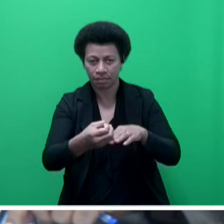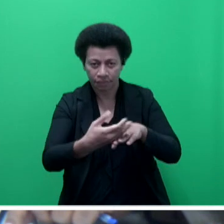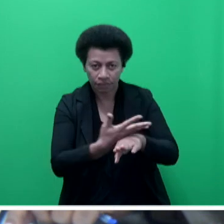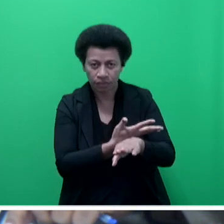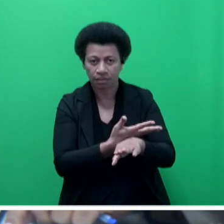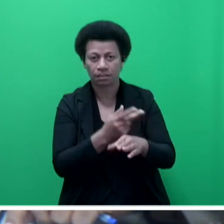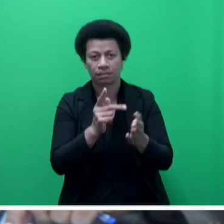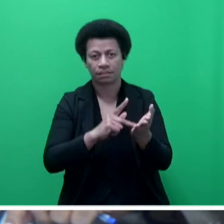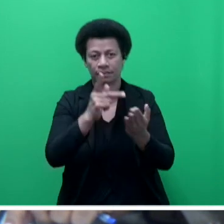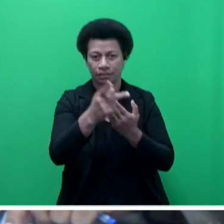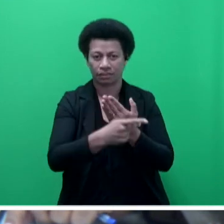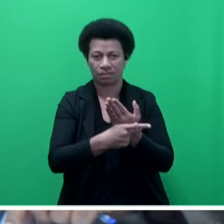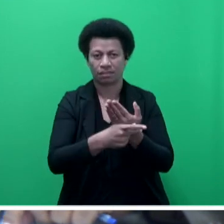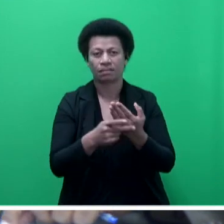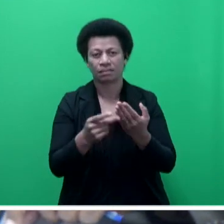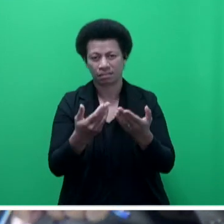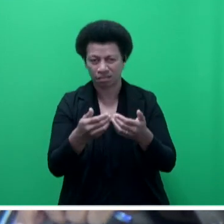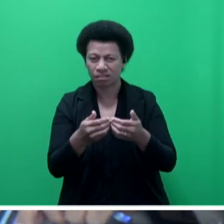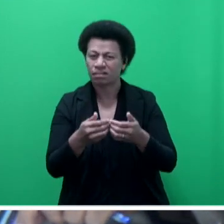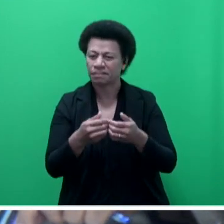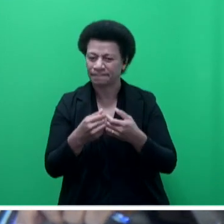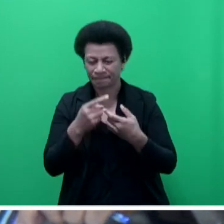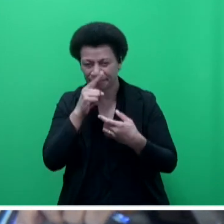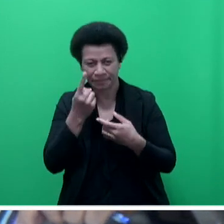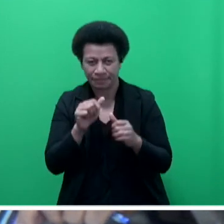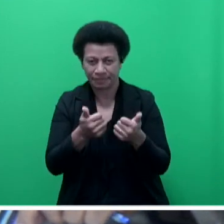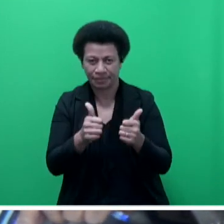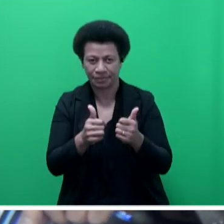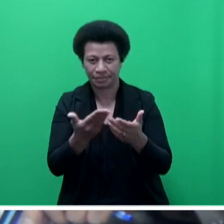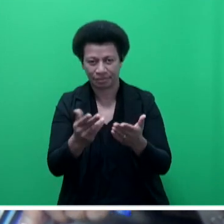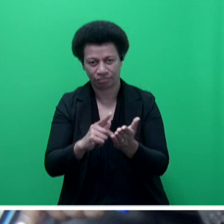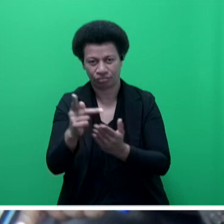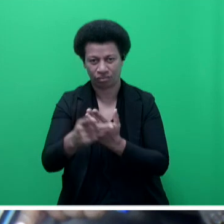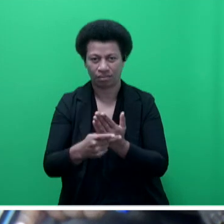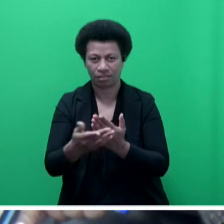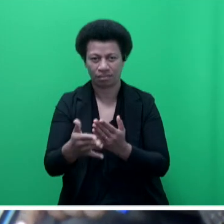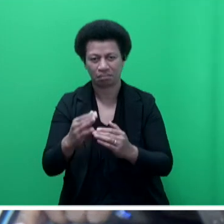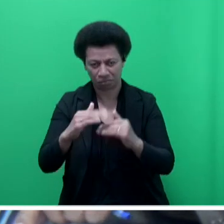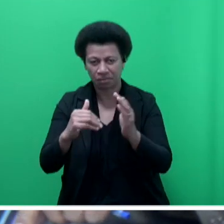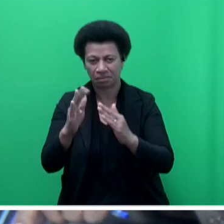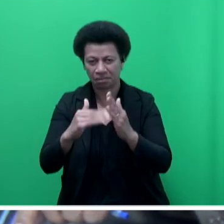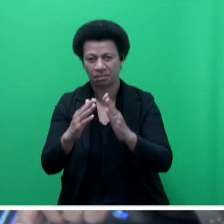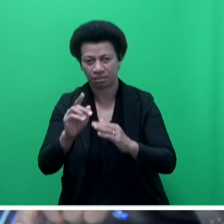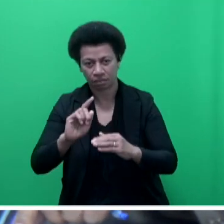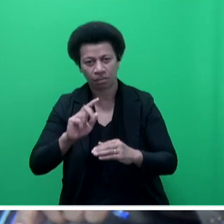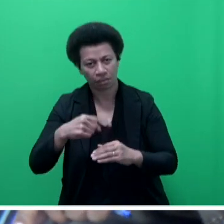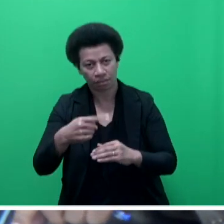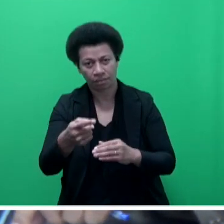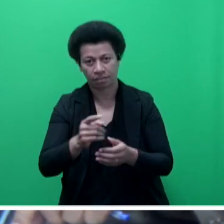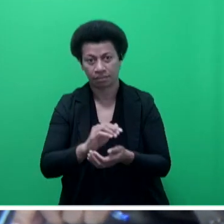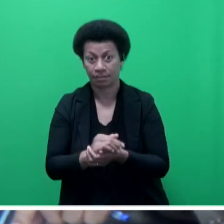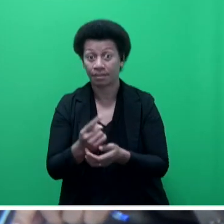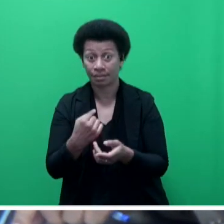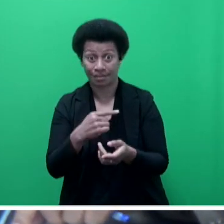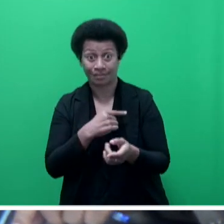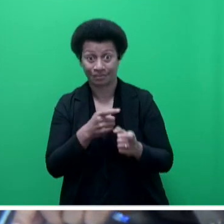the project completion. Due to the COVID-19 restriction for the safety of Fijians and to contain the spread of the